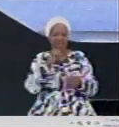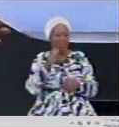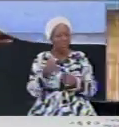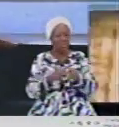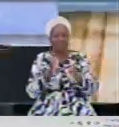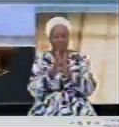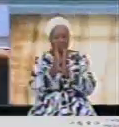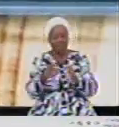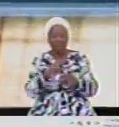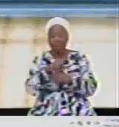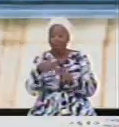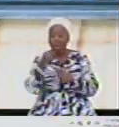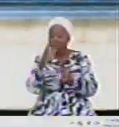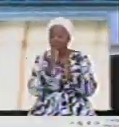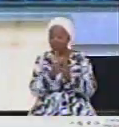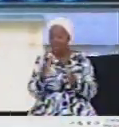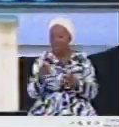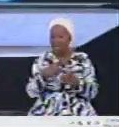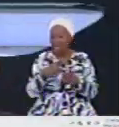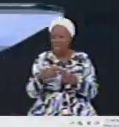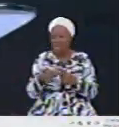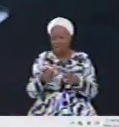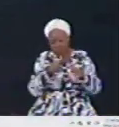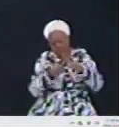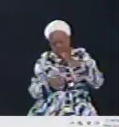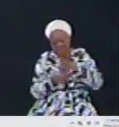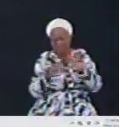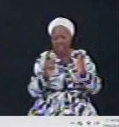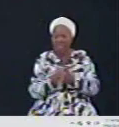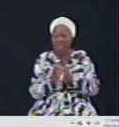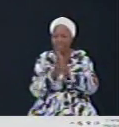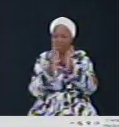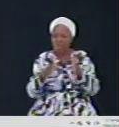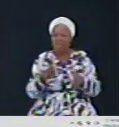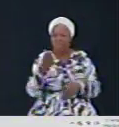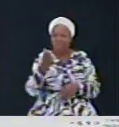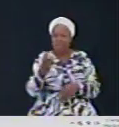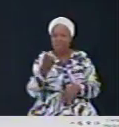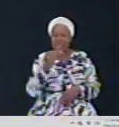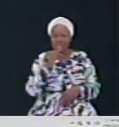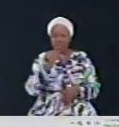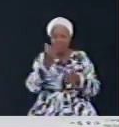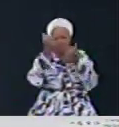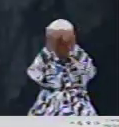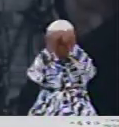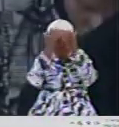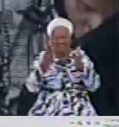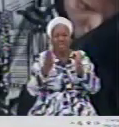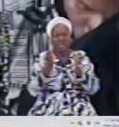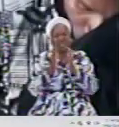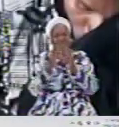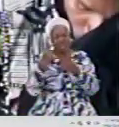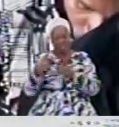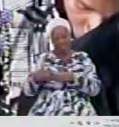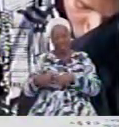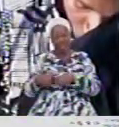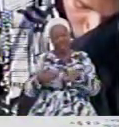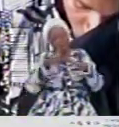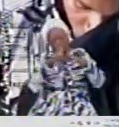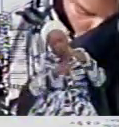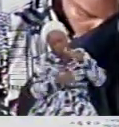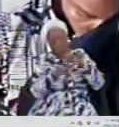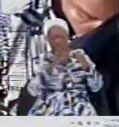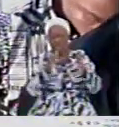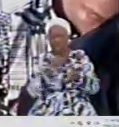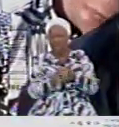pray, and underneath that prayer, there is obedient heart. Underneath that prayer, there's a